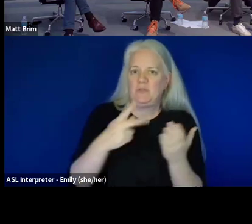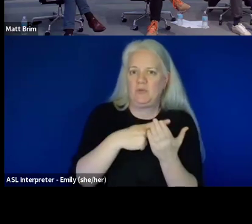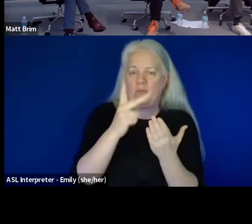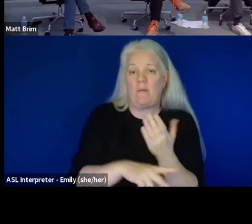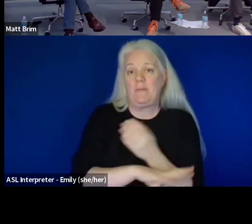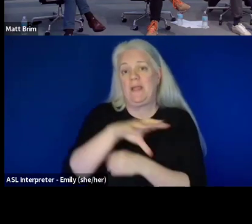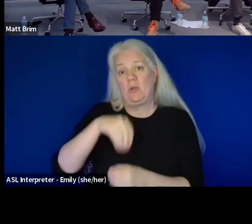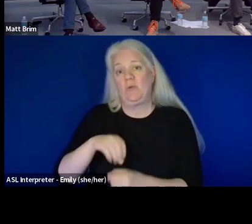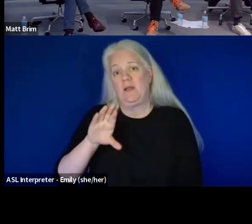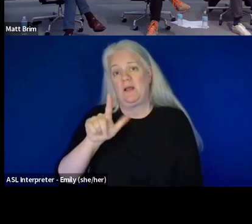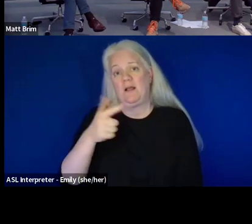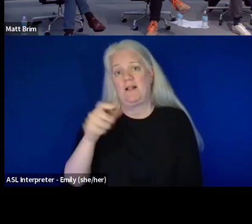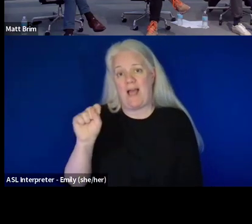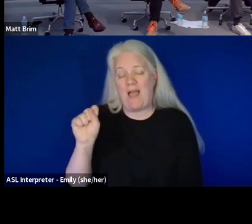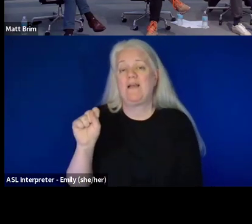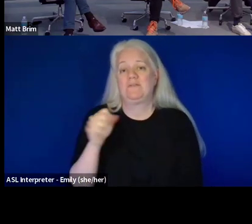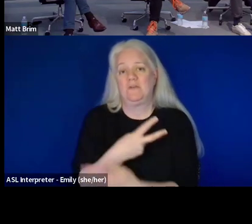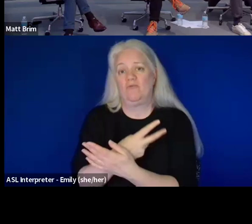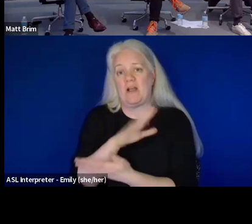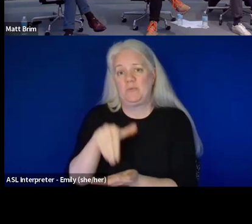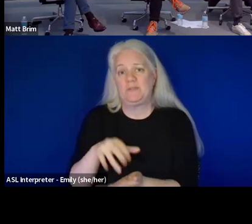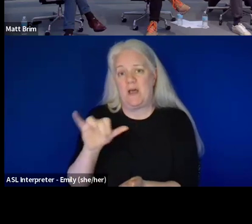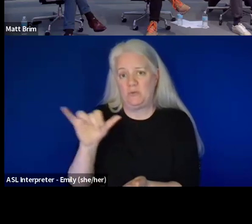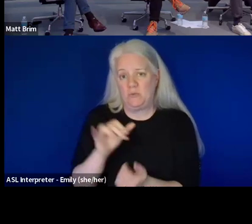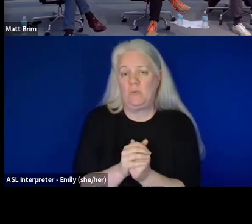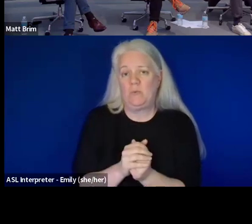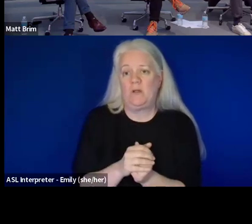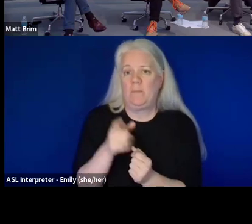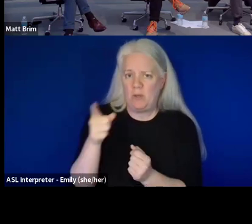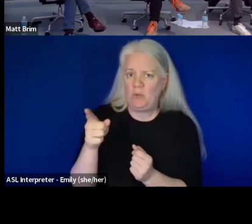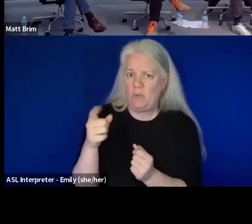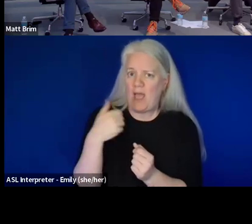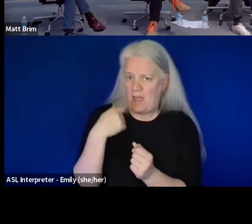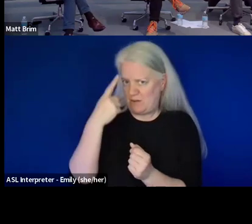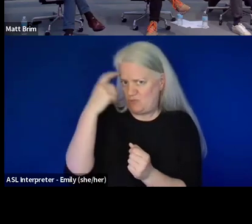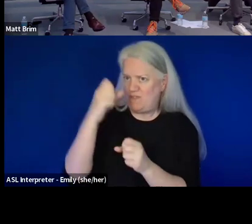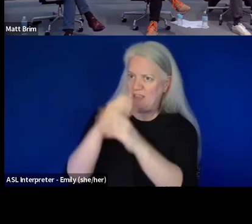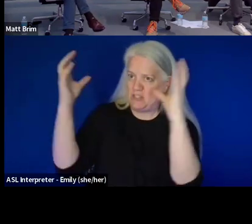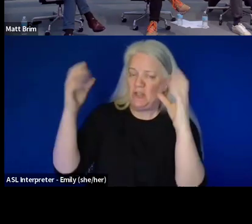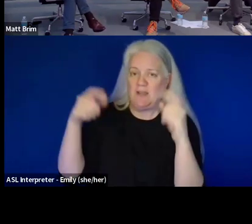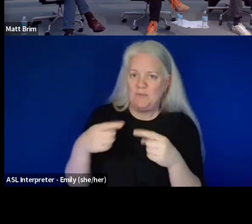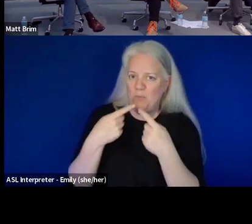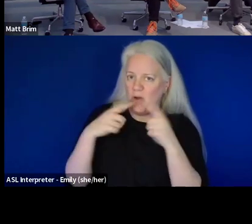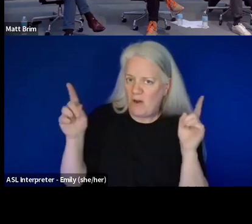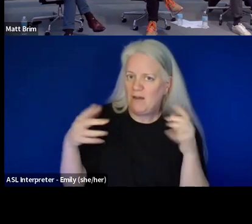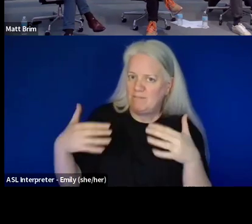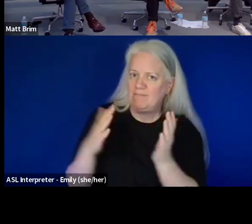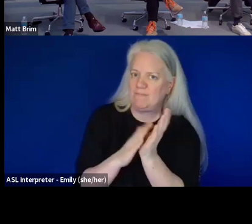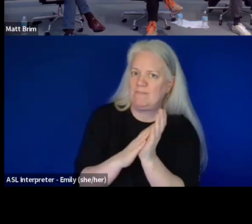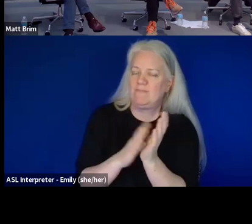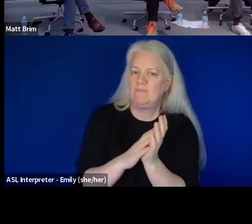Center and CLAGS, and we're a huge beneficiary. But you had a vision for pulling this off, right? And so I just want to bring that in,